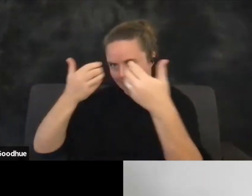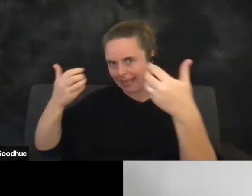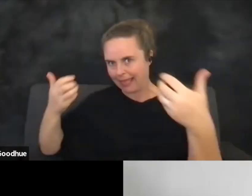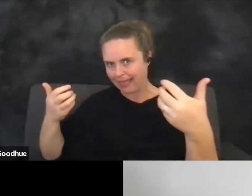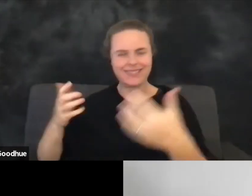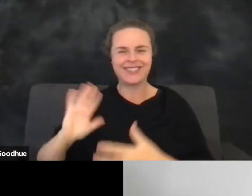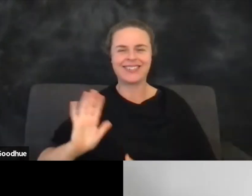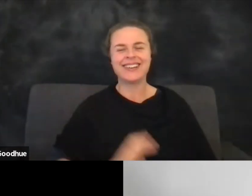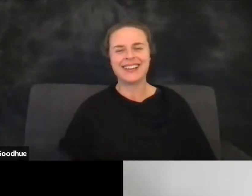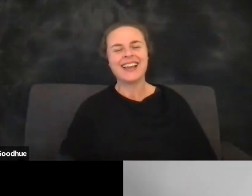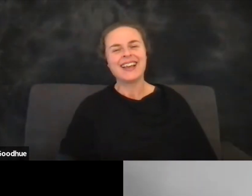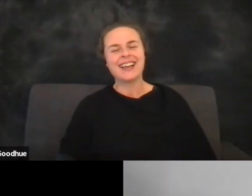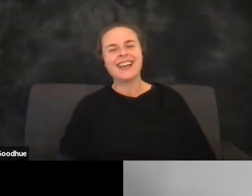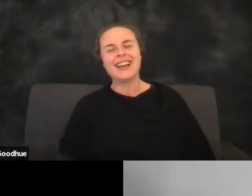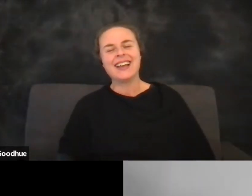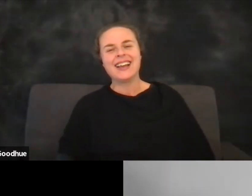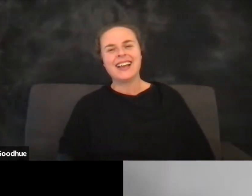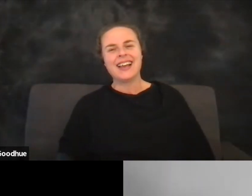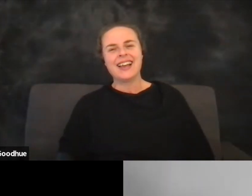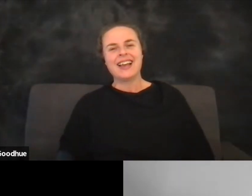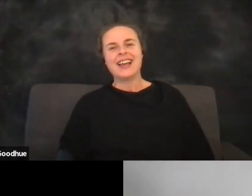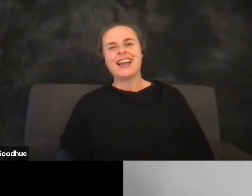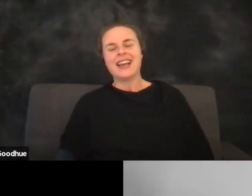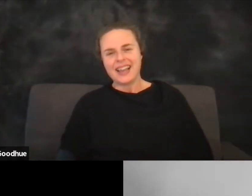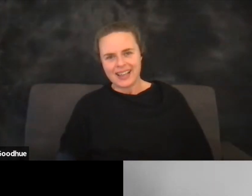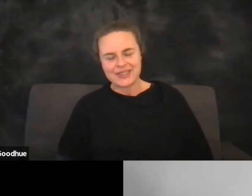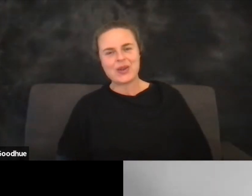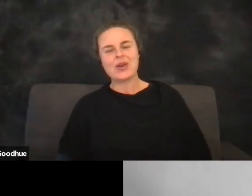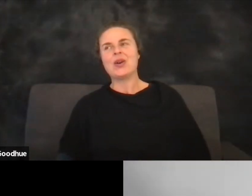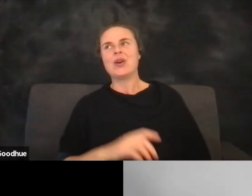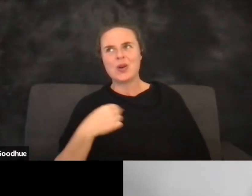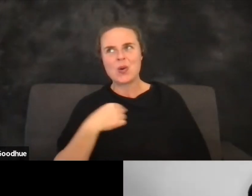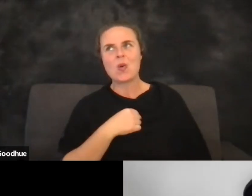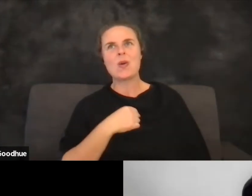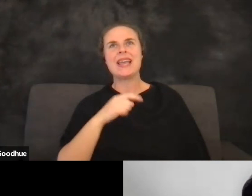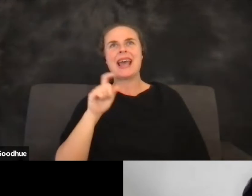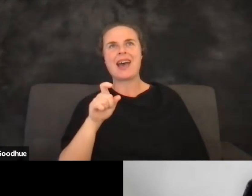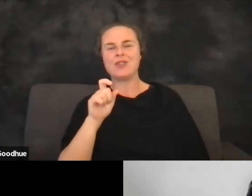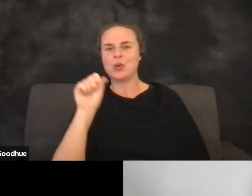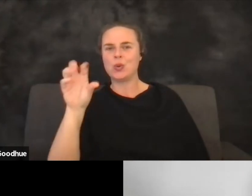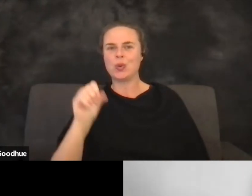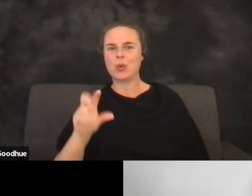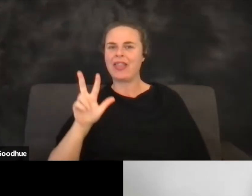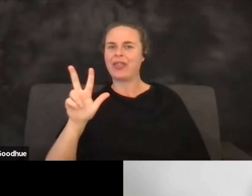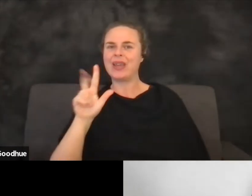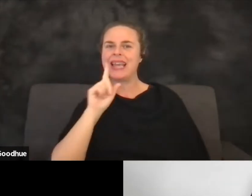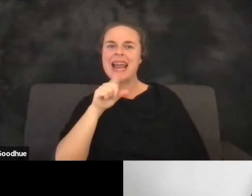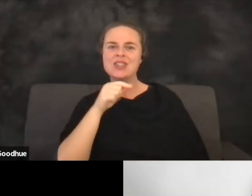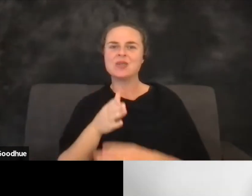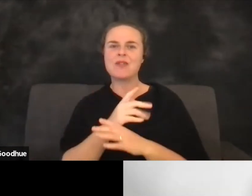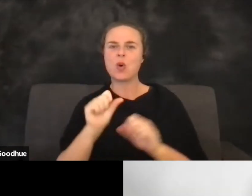fine. You have time. We have to put in 3 answers before it actually populates the word cloud, I think. That's why,